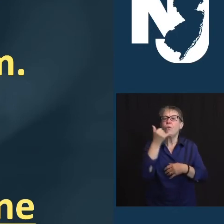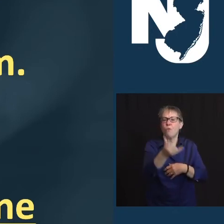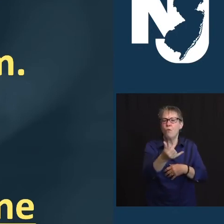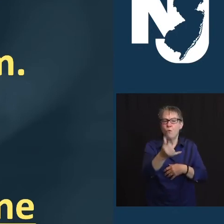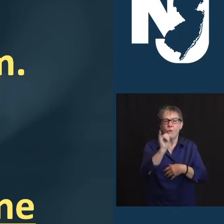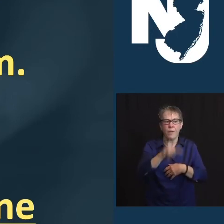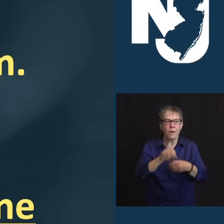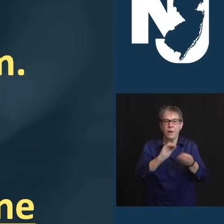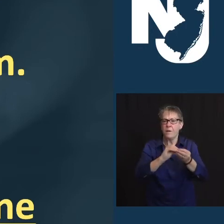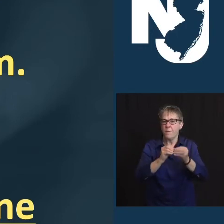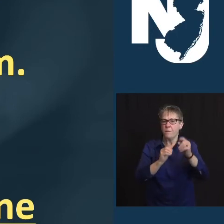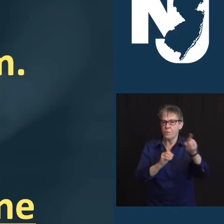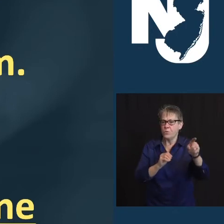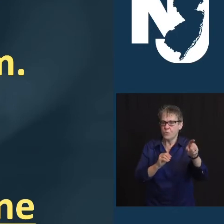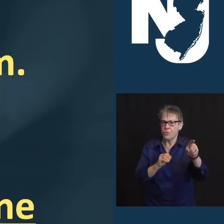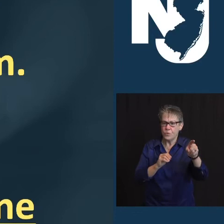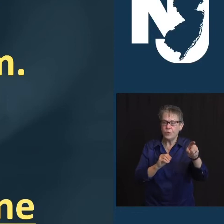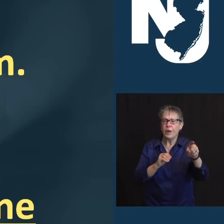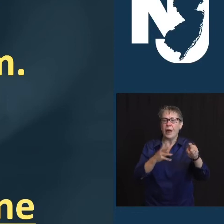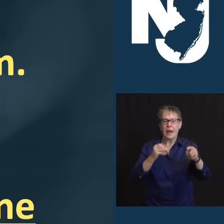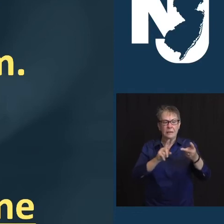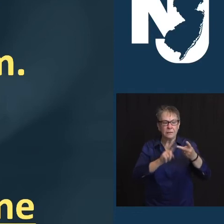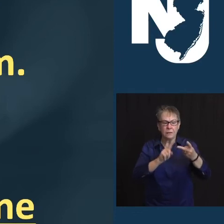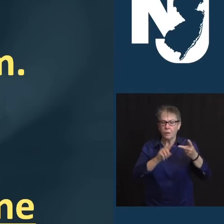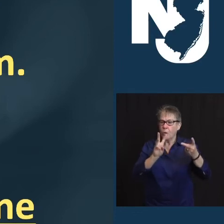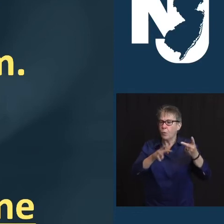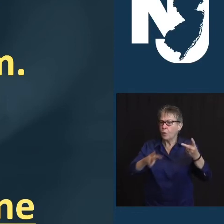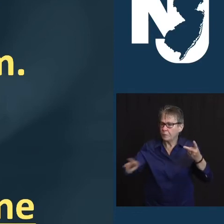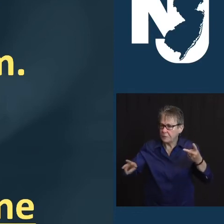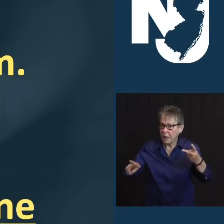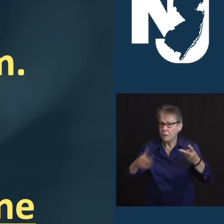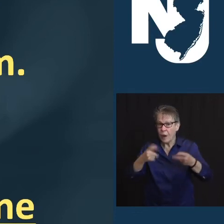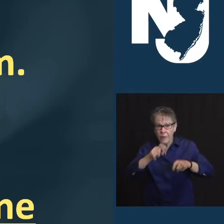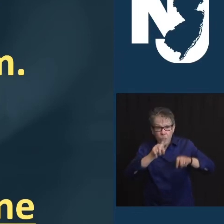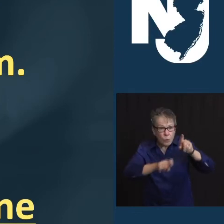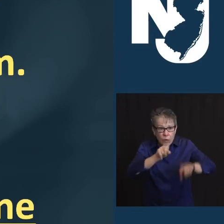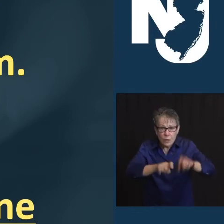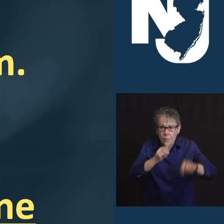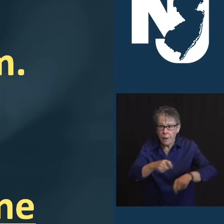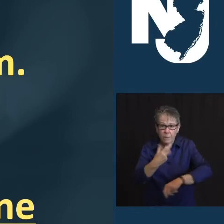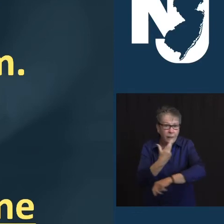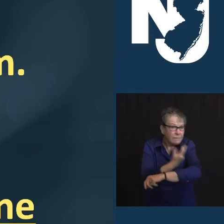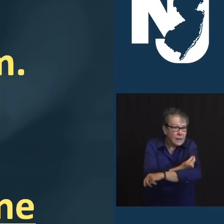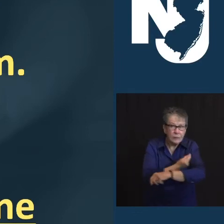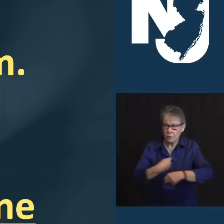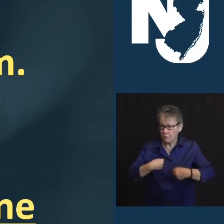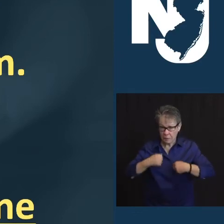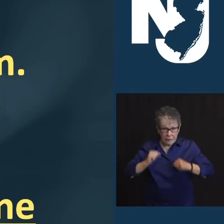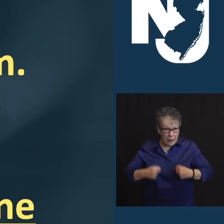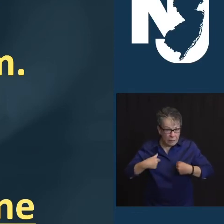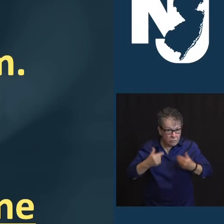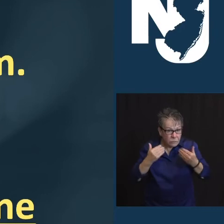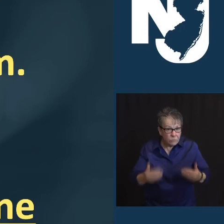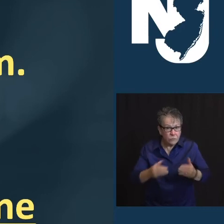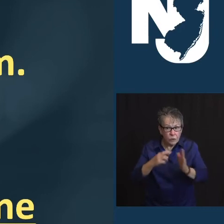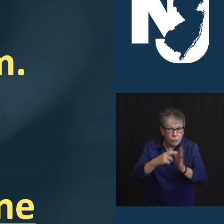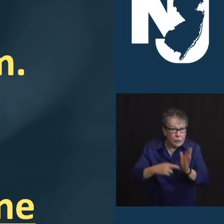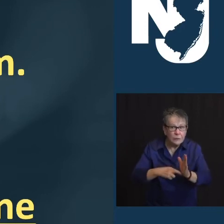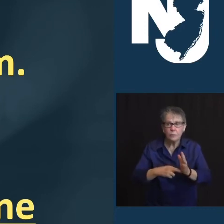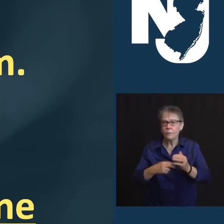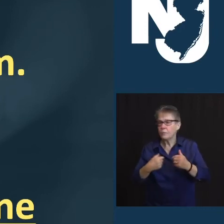whether or not they're currently eligible for a vaccination, and to help them identify locations nearest to them where they can get